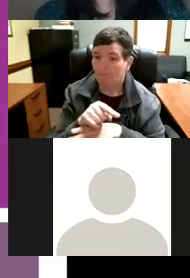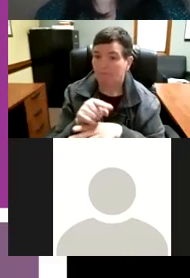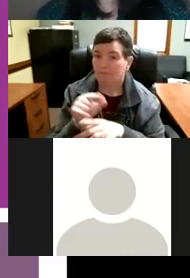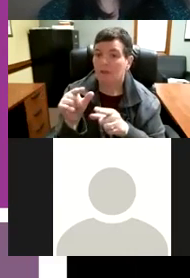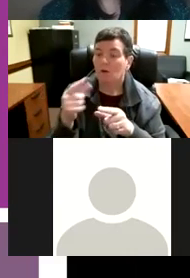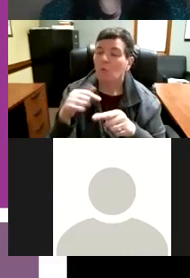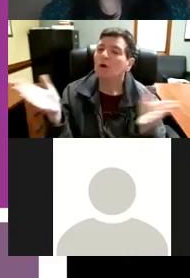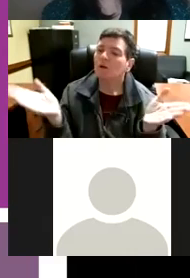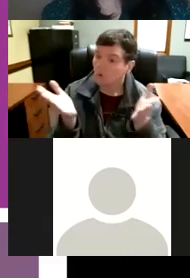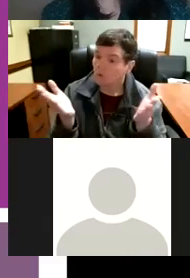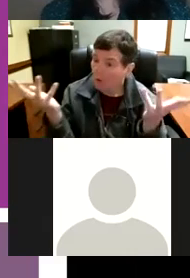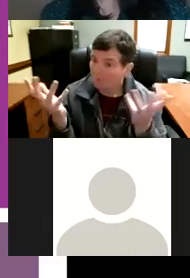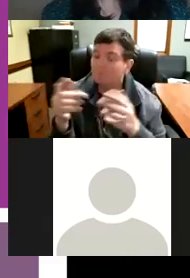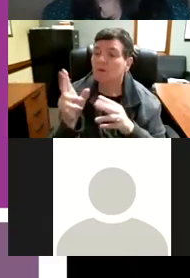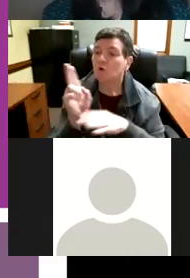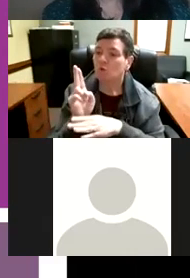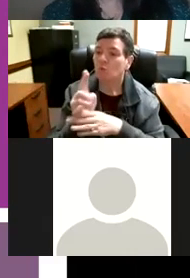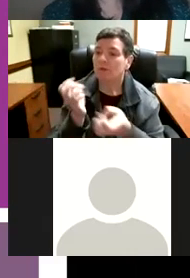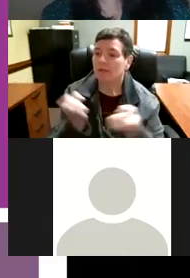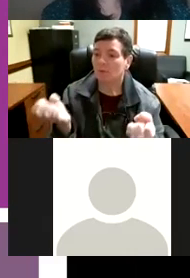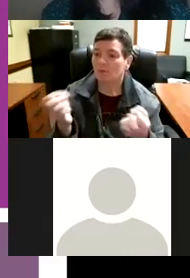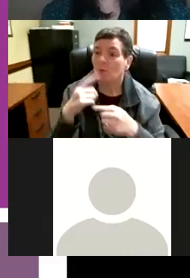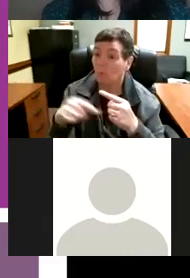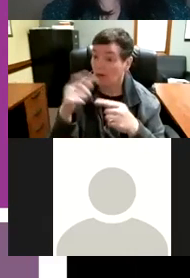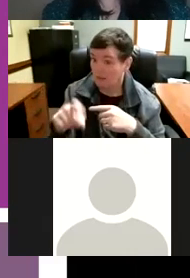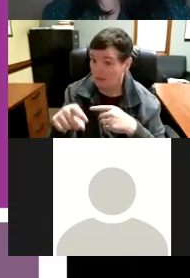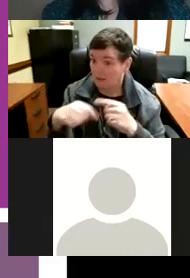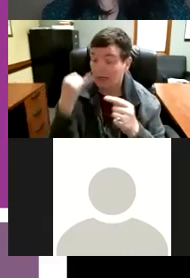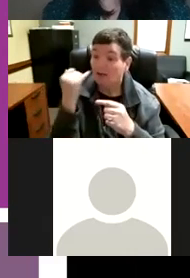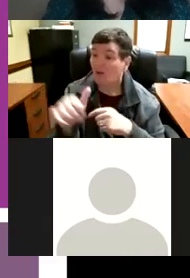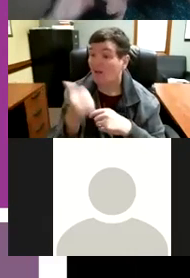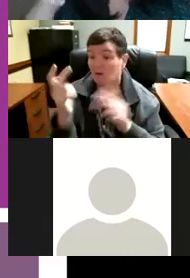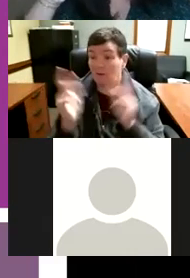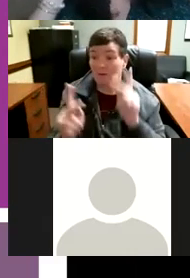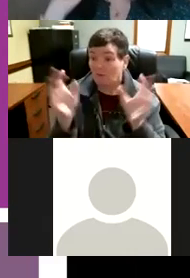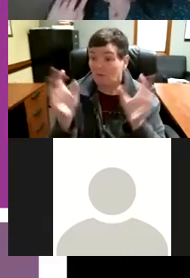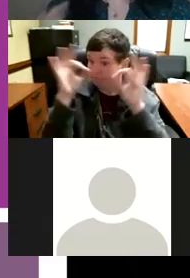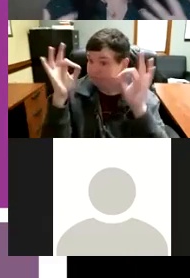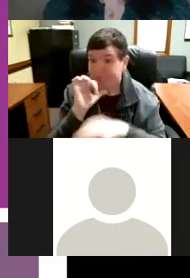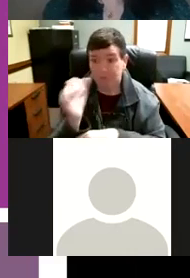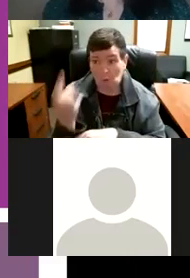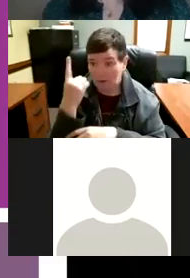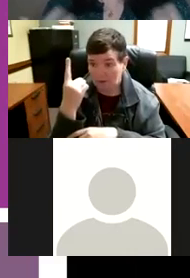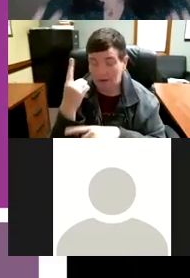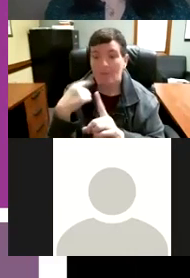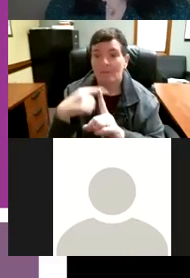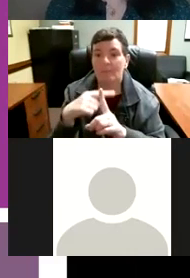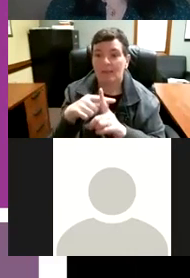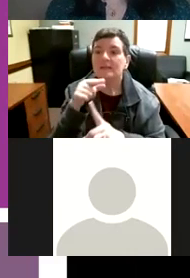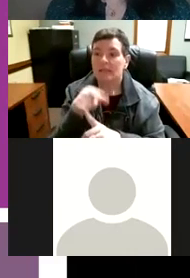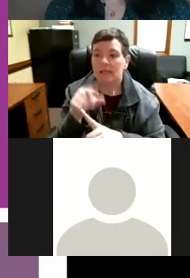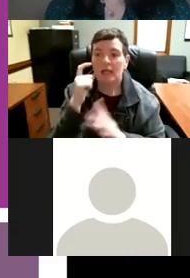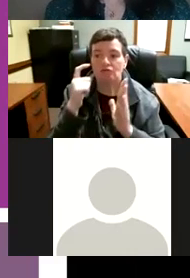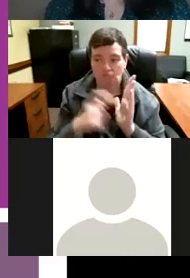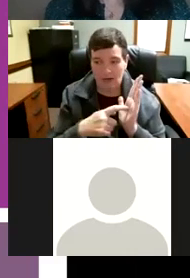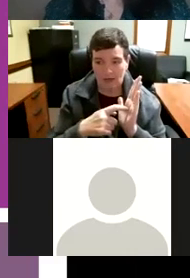encouraging him to use the device when needed, when others can't understand him, and also working on getting him to recognize that he